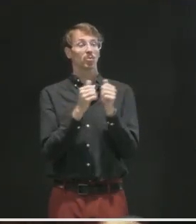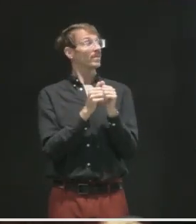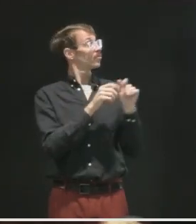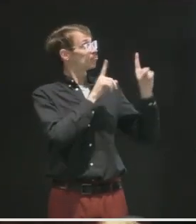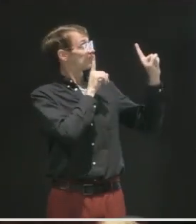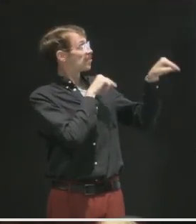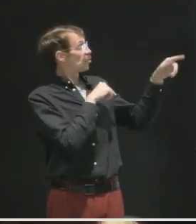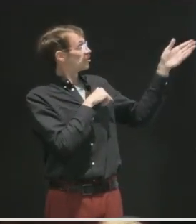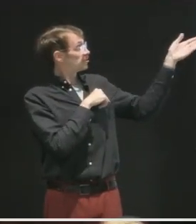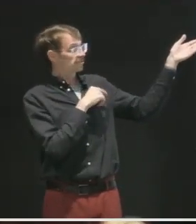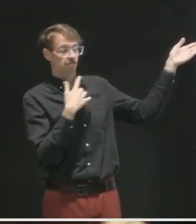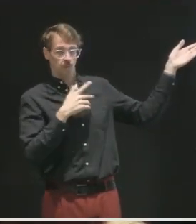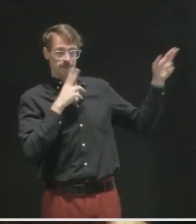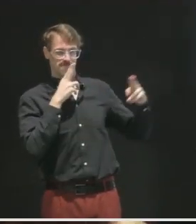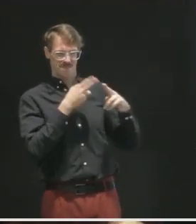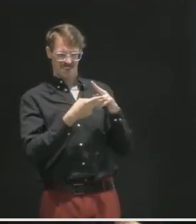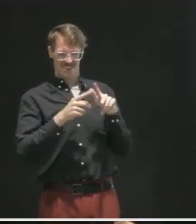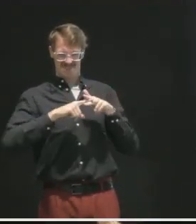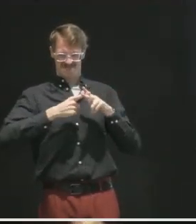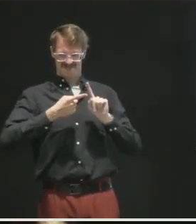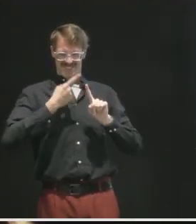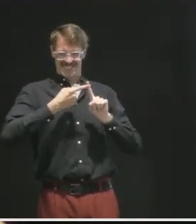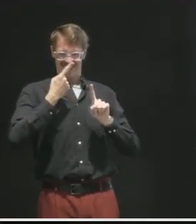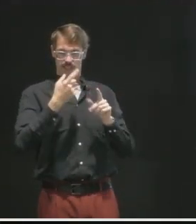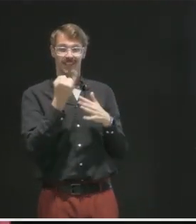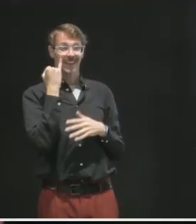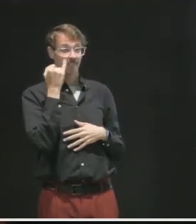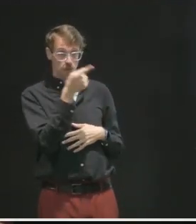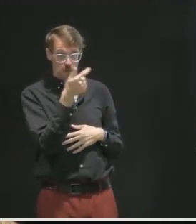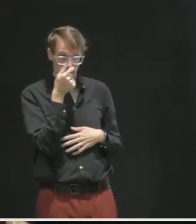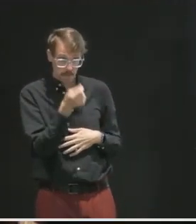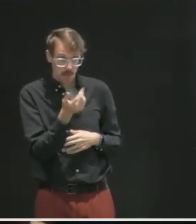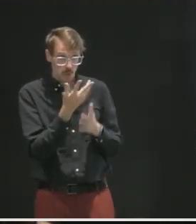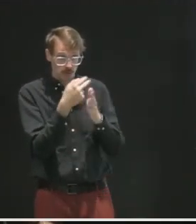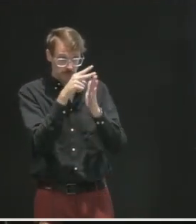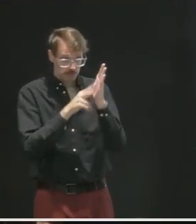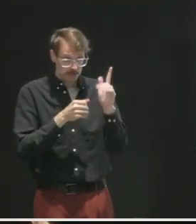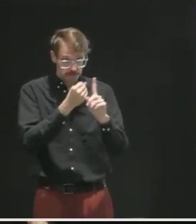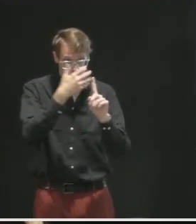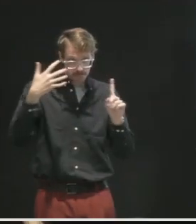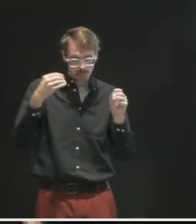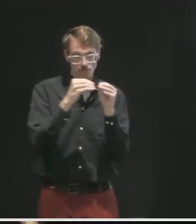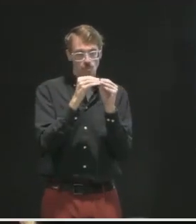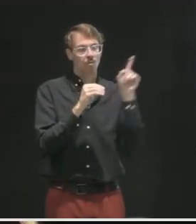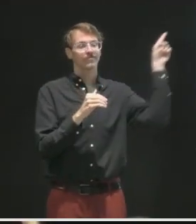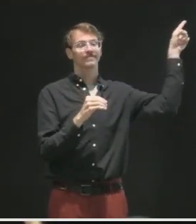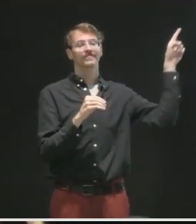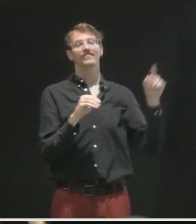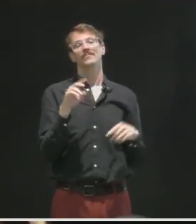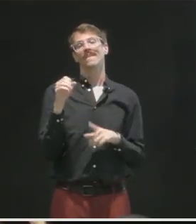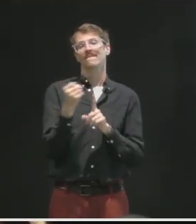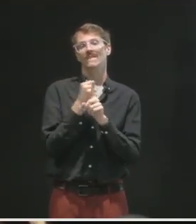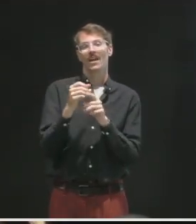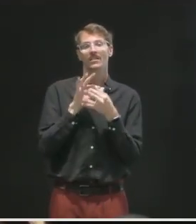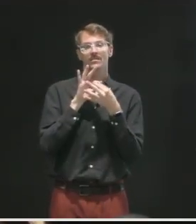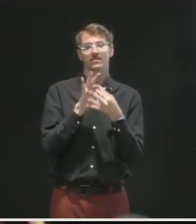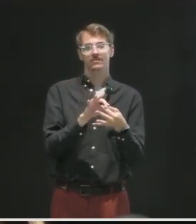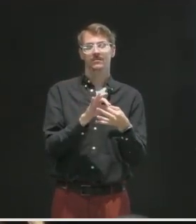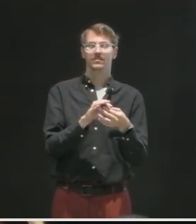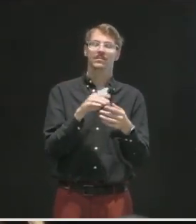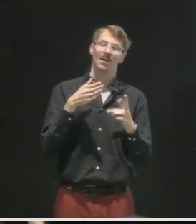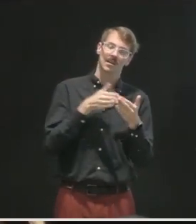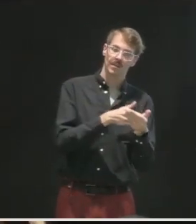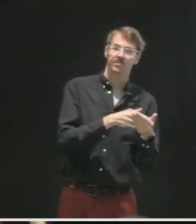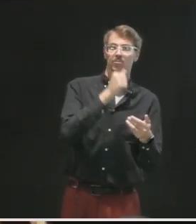that we had mentioned at the outset in case you're interested to read more. It's the Violence Against Women and Girls Guide,